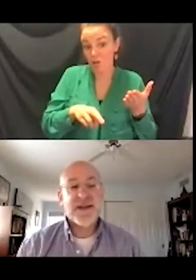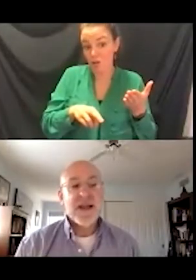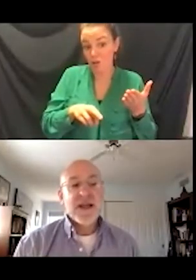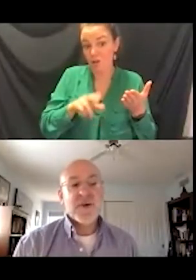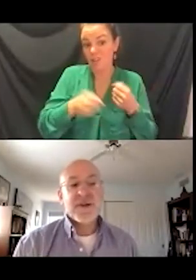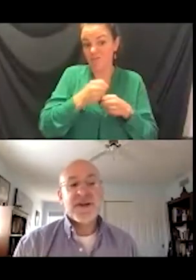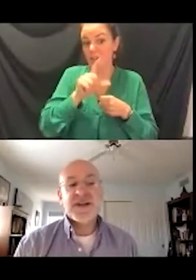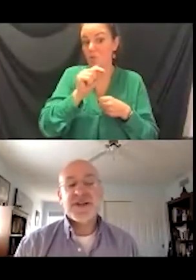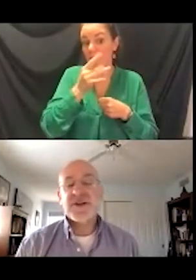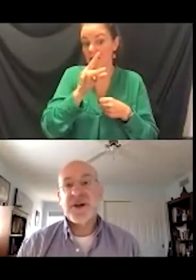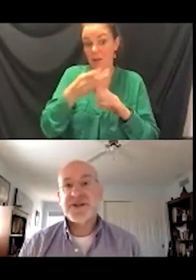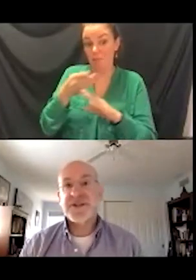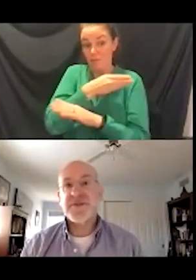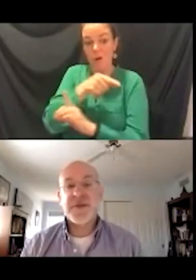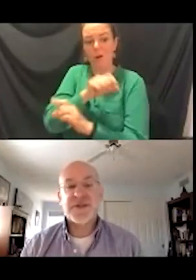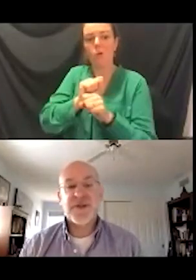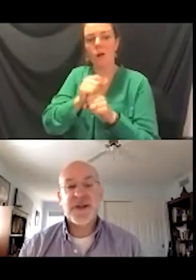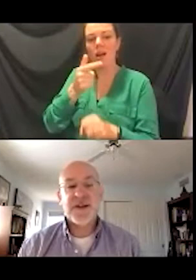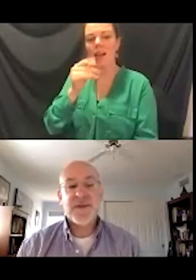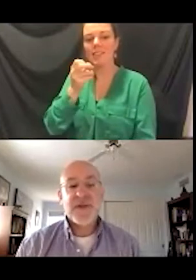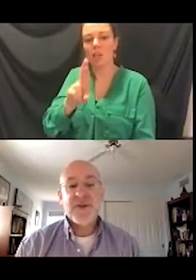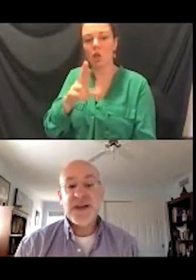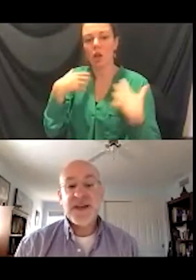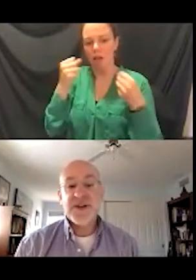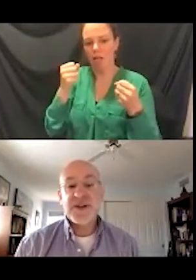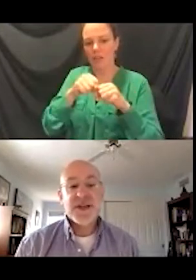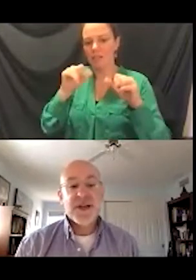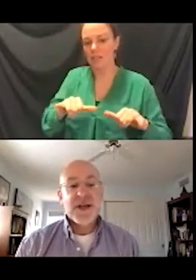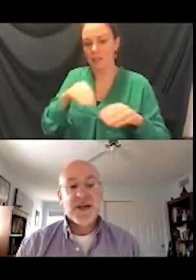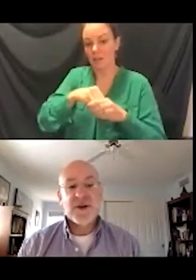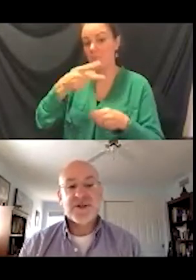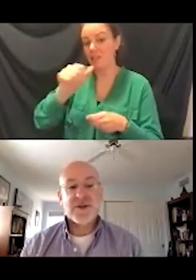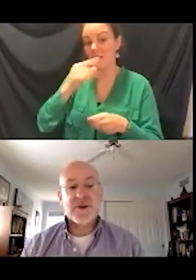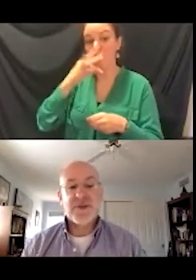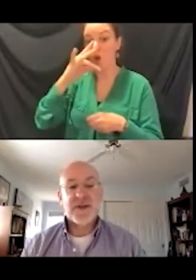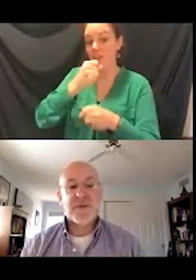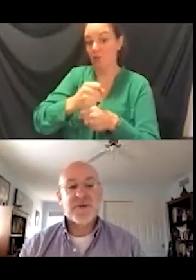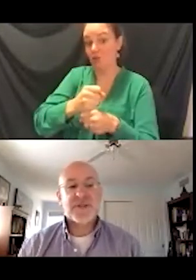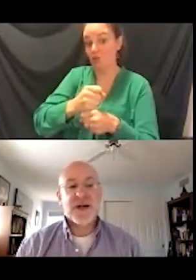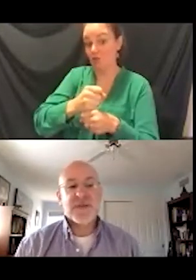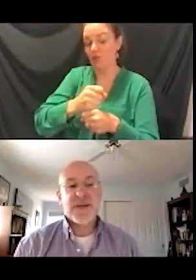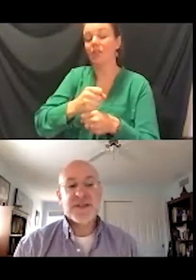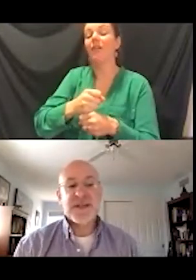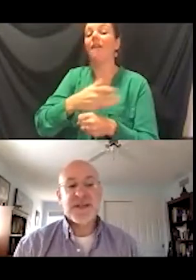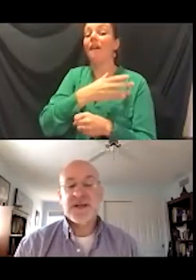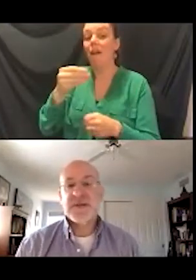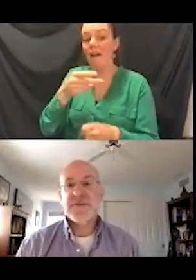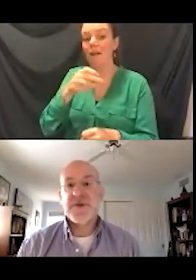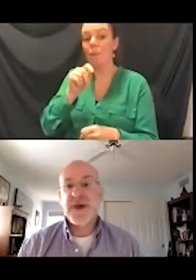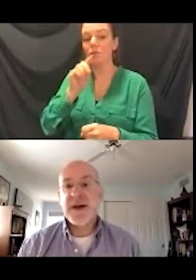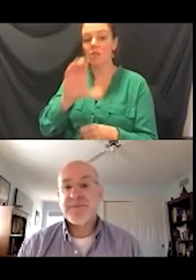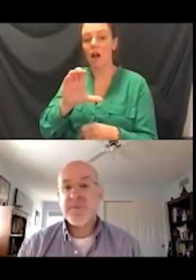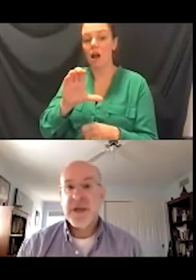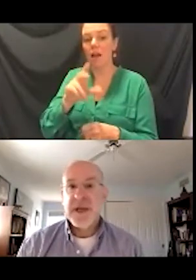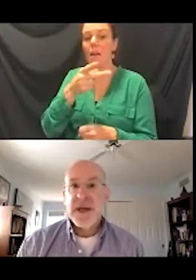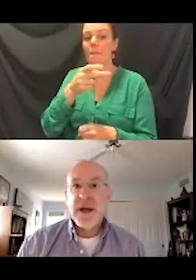2018, he worked at Geisinger Health System in Pennsylvania for 8 years. And it also completed a postdoc at Penn State before